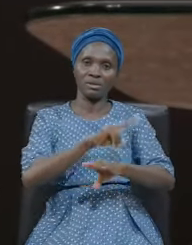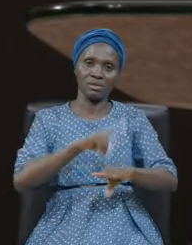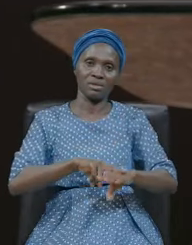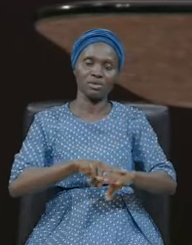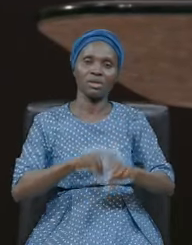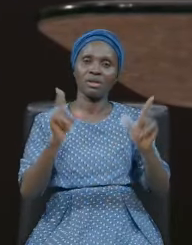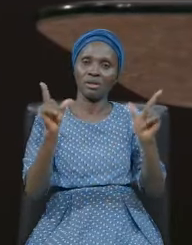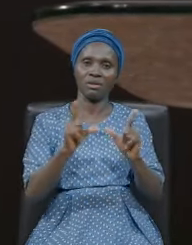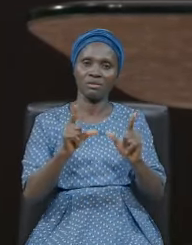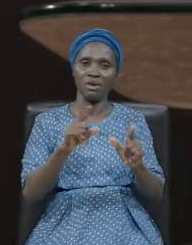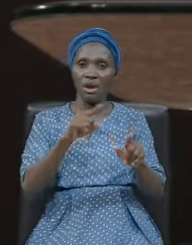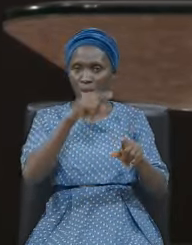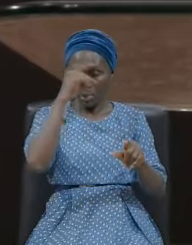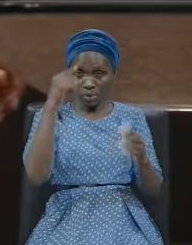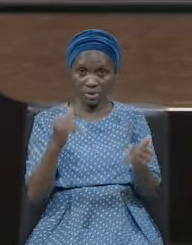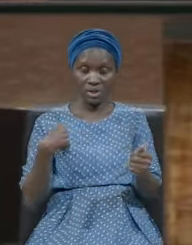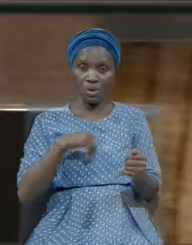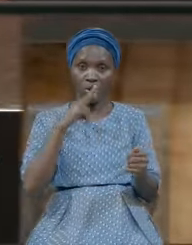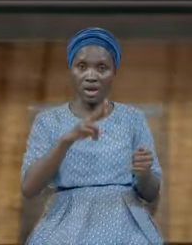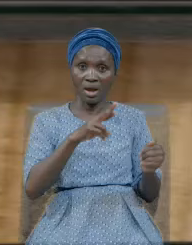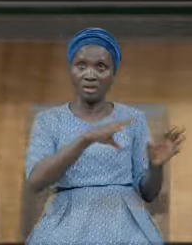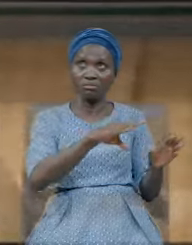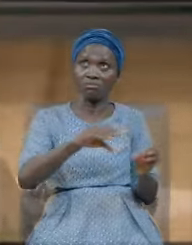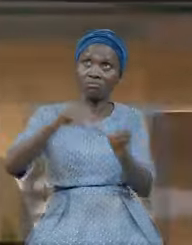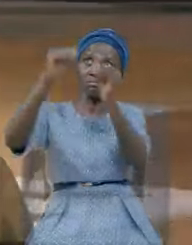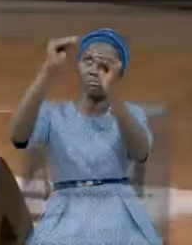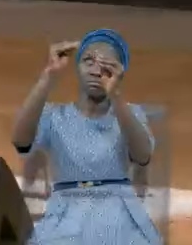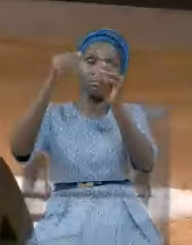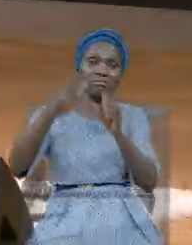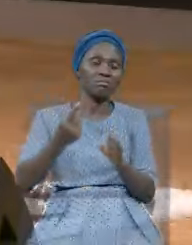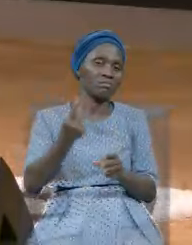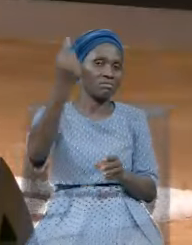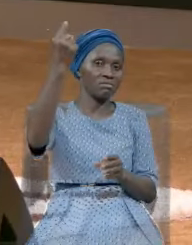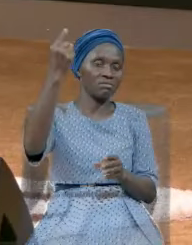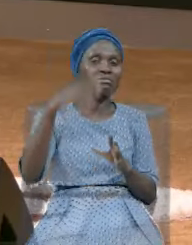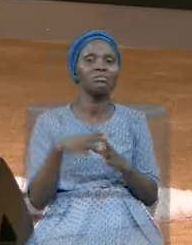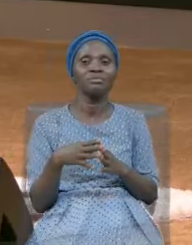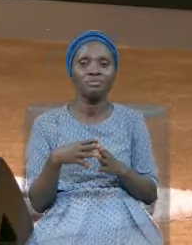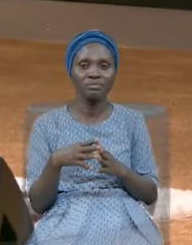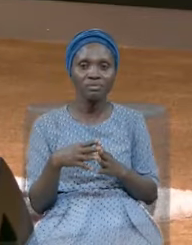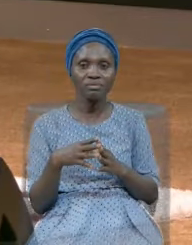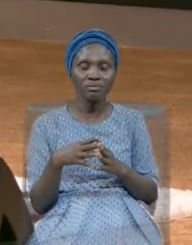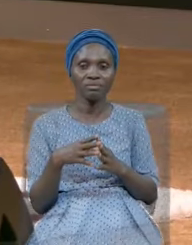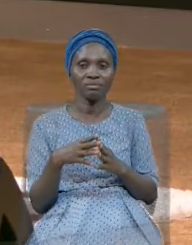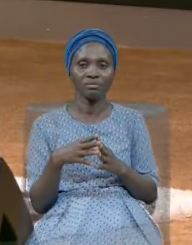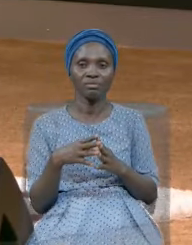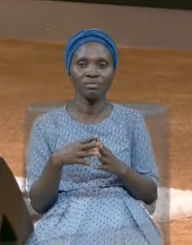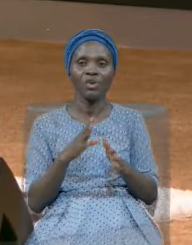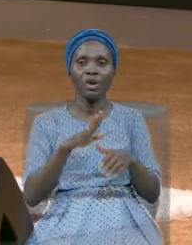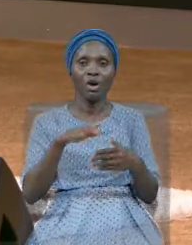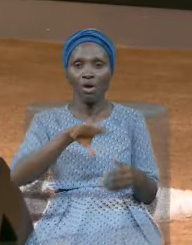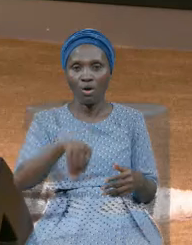man. He saw the one that was left half dead.